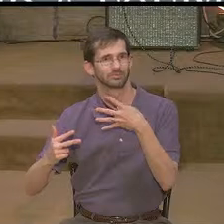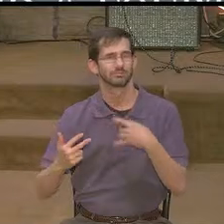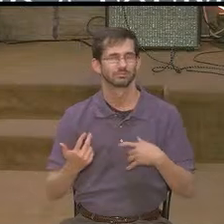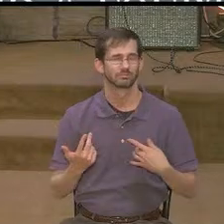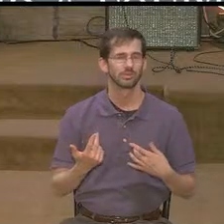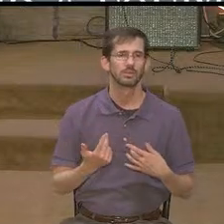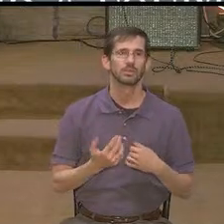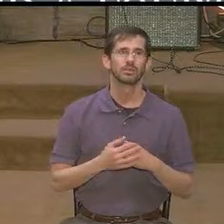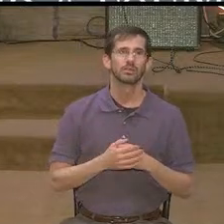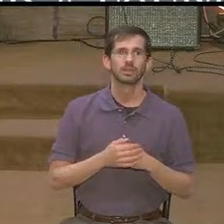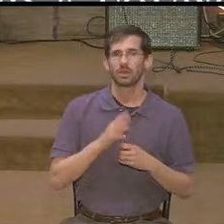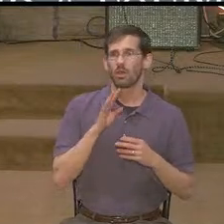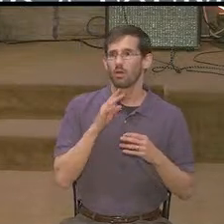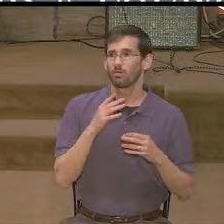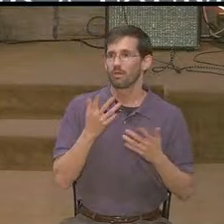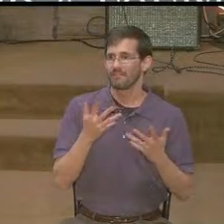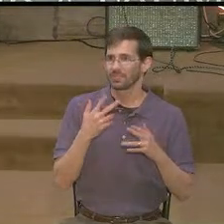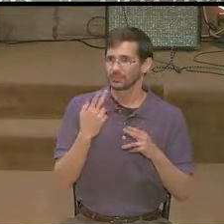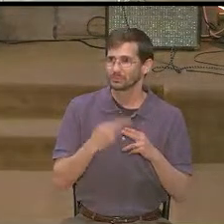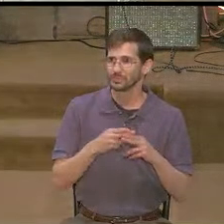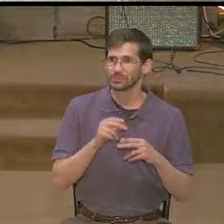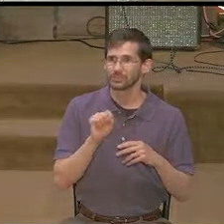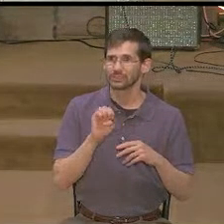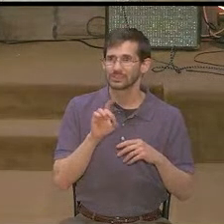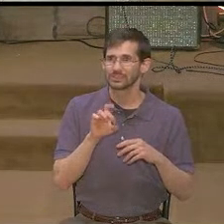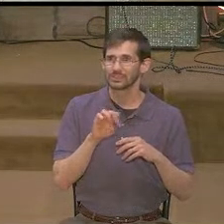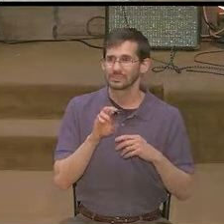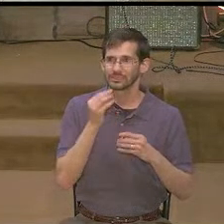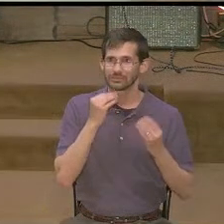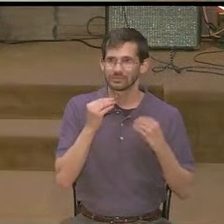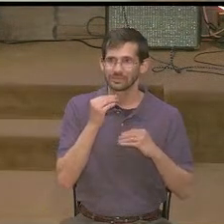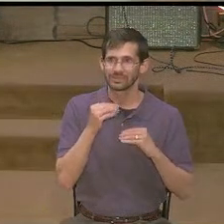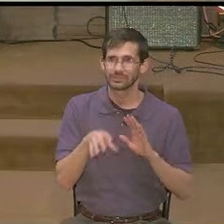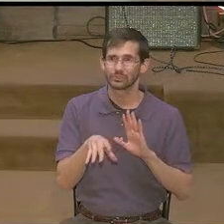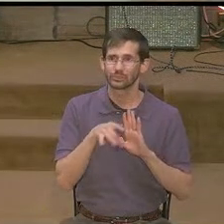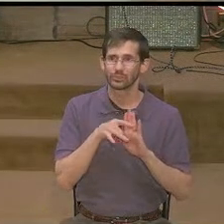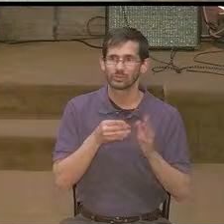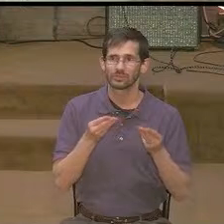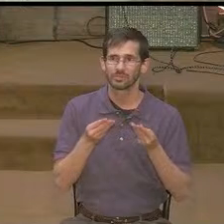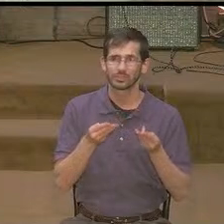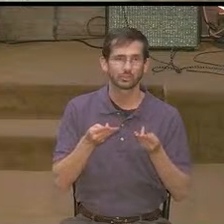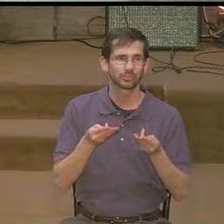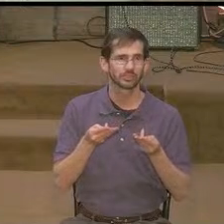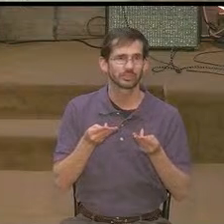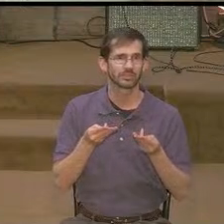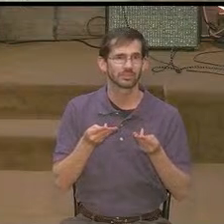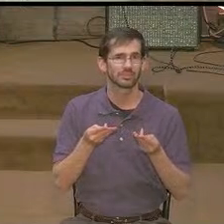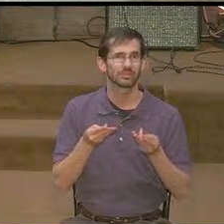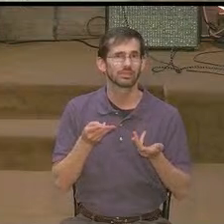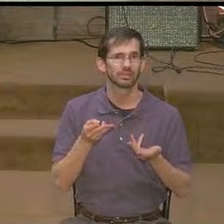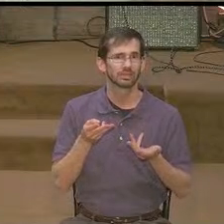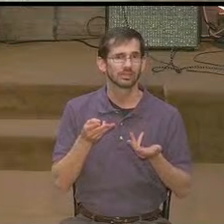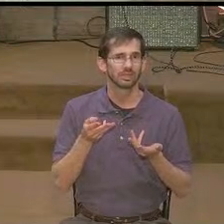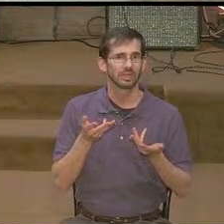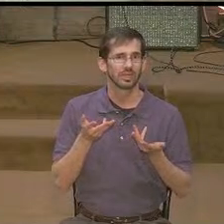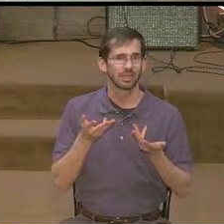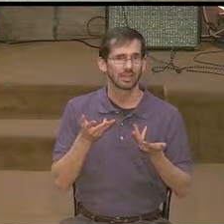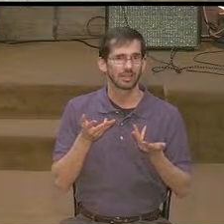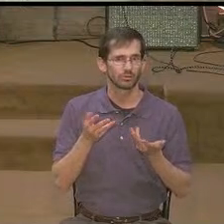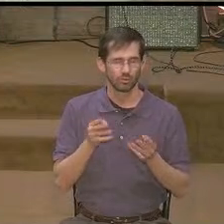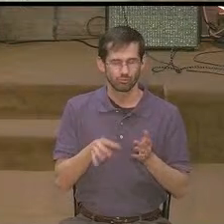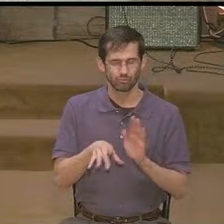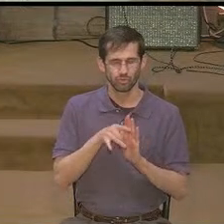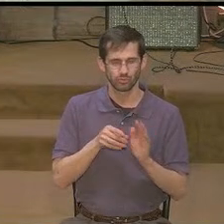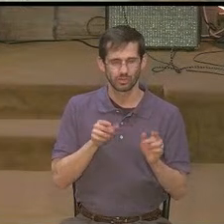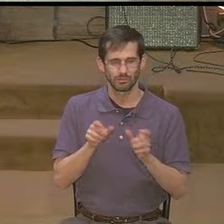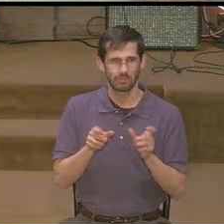you about the Seder Feast, correct? Chosen Ministry Ministries is presenting Messiah in the Passover Seder Feast. And that's going to be Saturday,